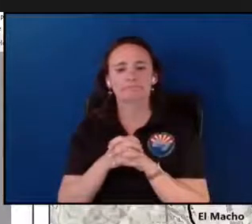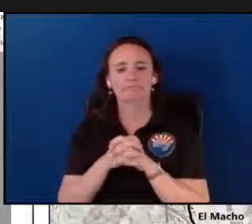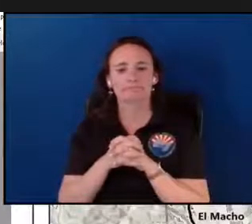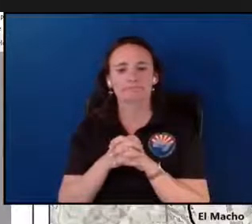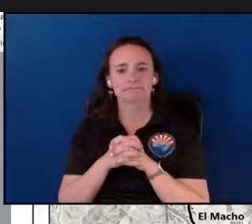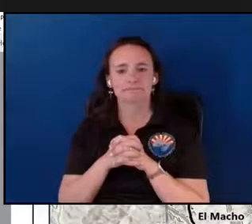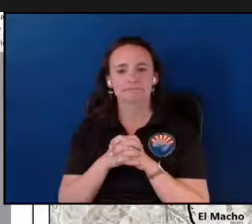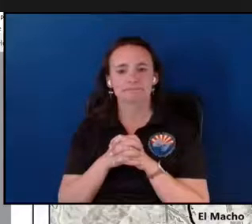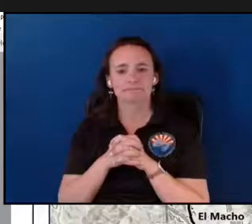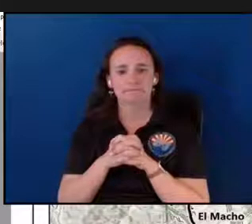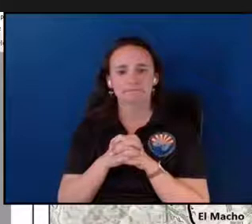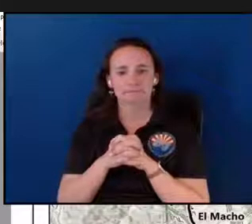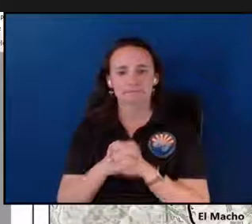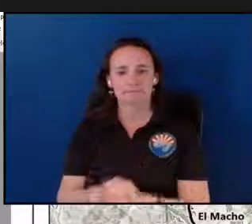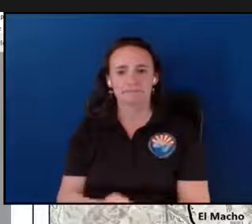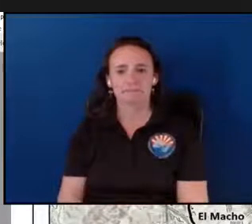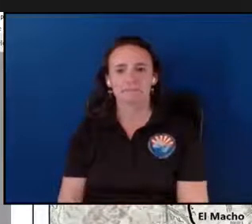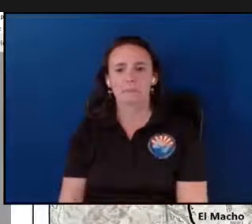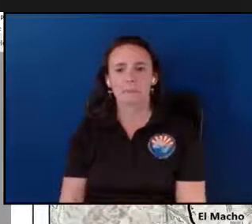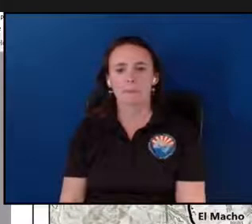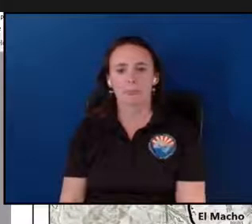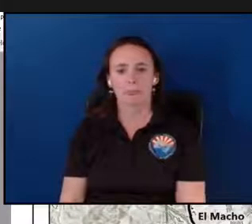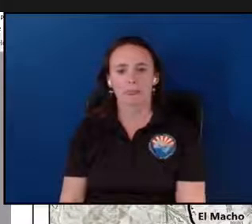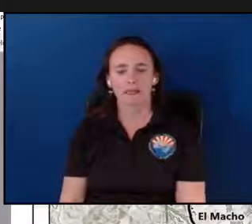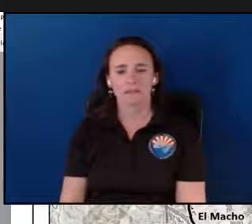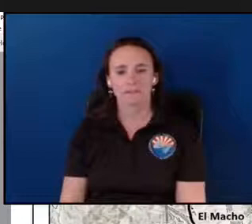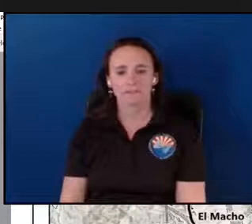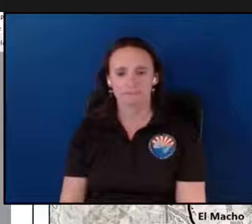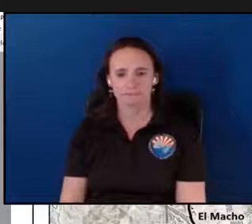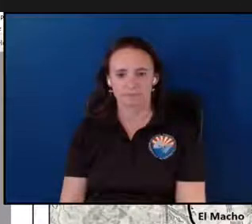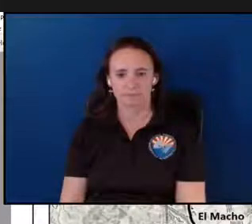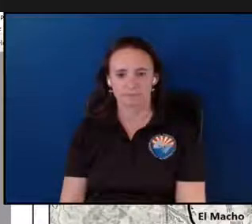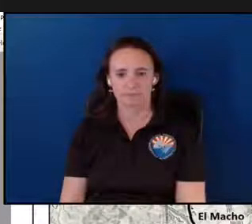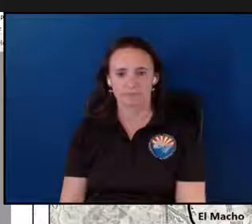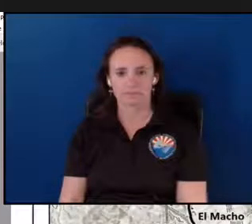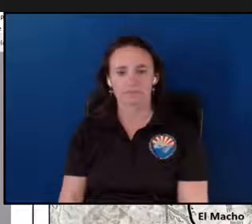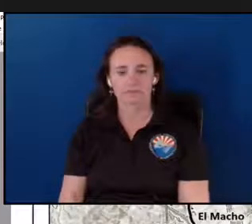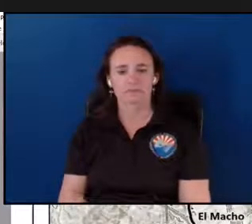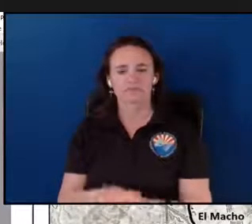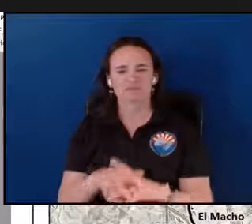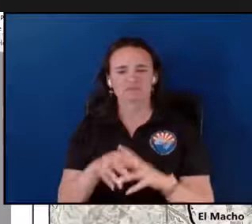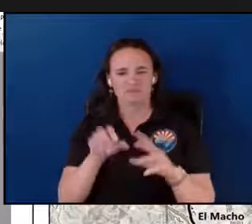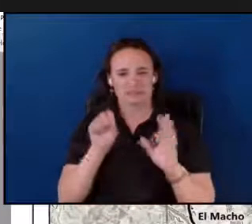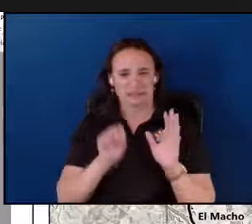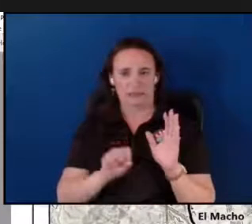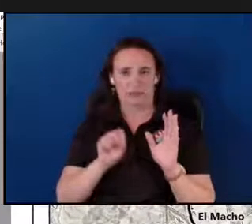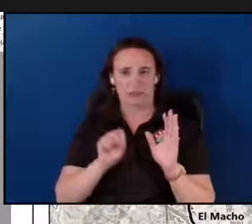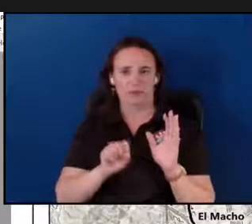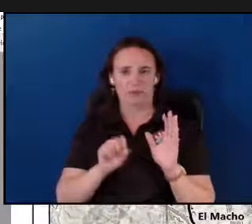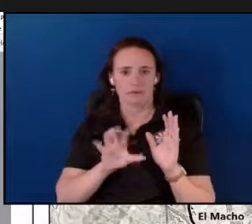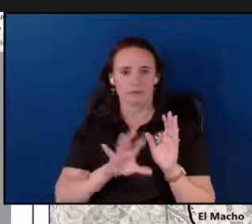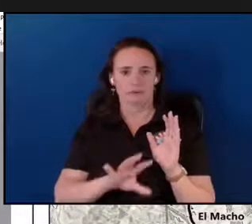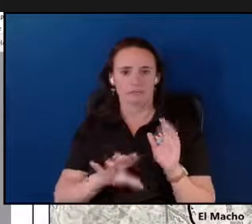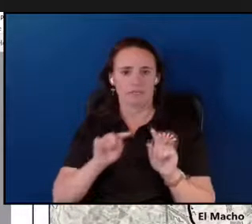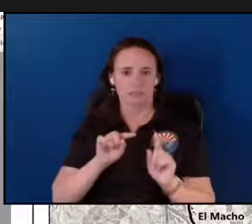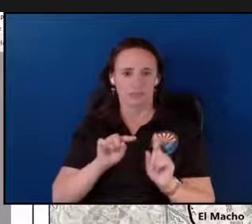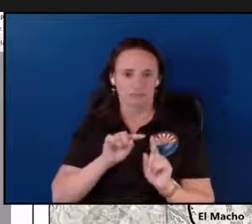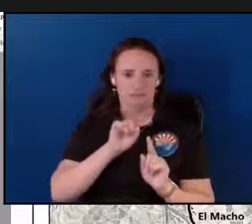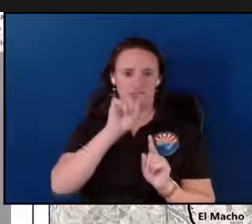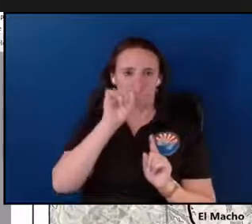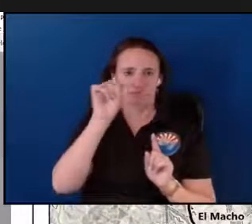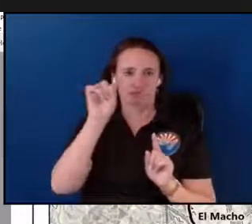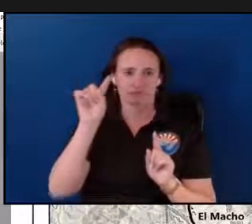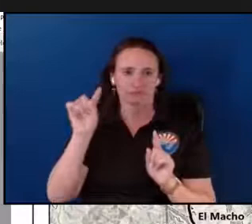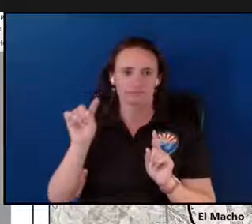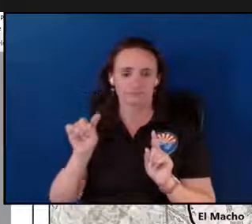what I think's going to happen here. Let's start down here on the south. and we'll go around clockwise. So we saw the